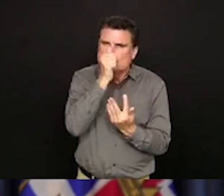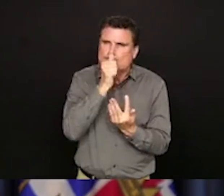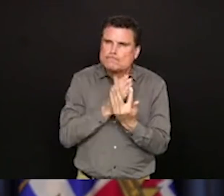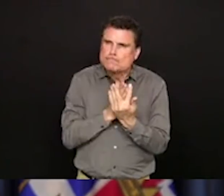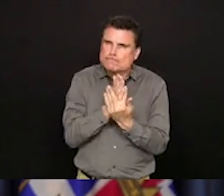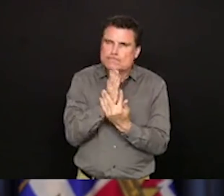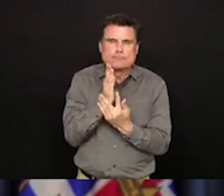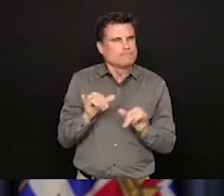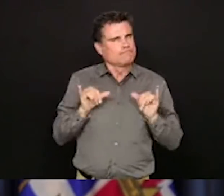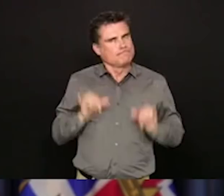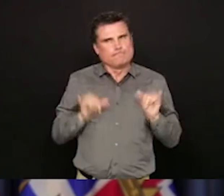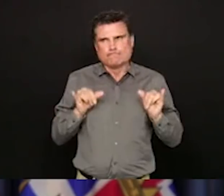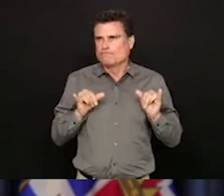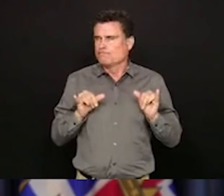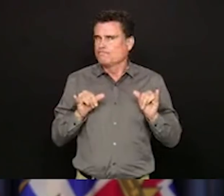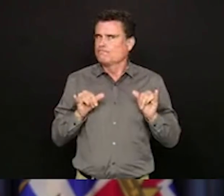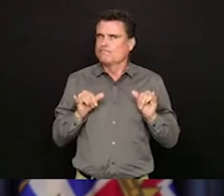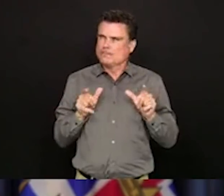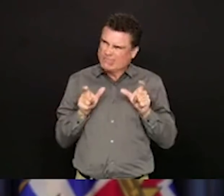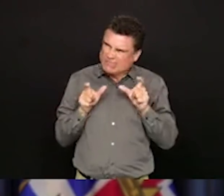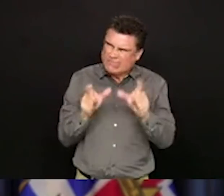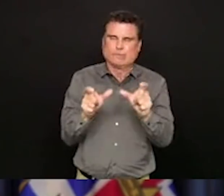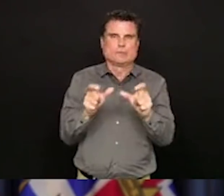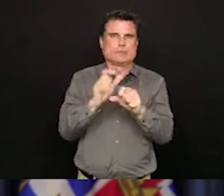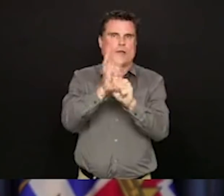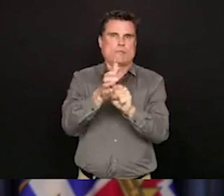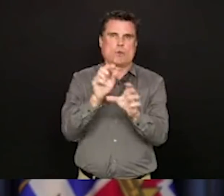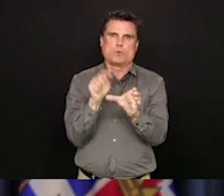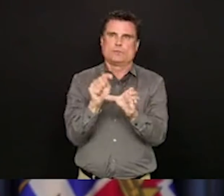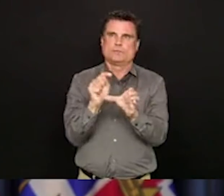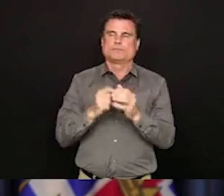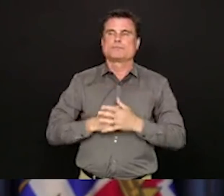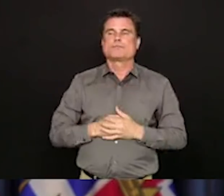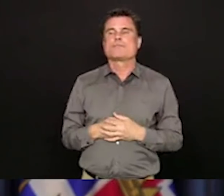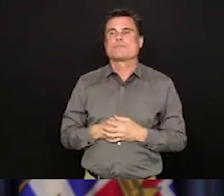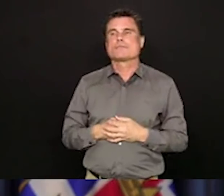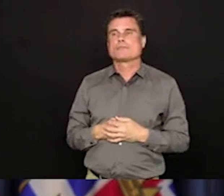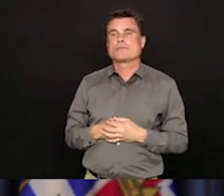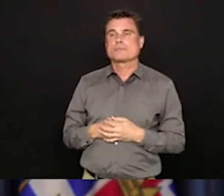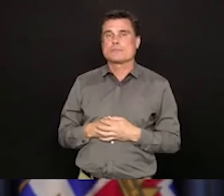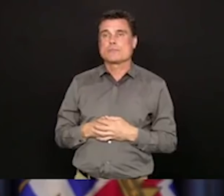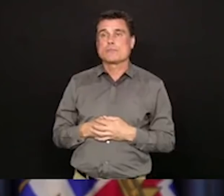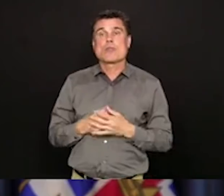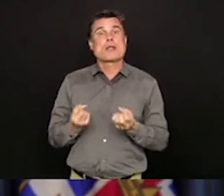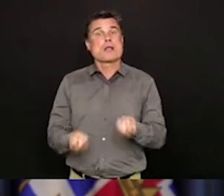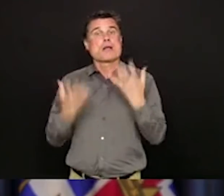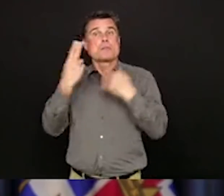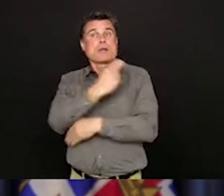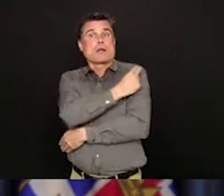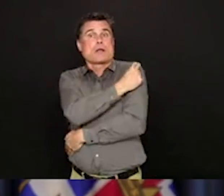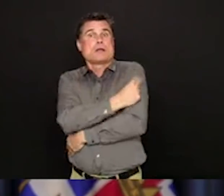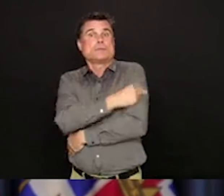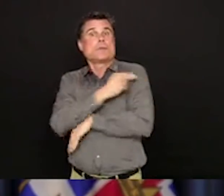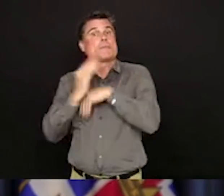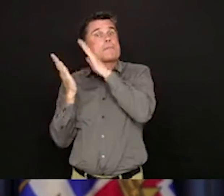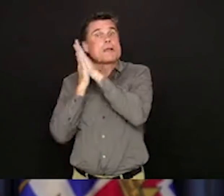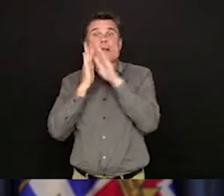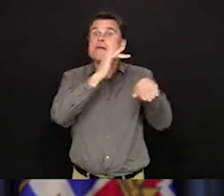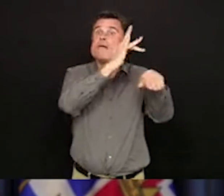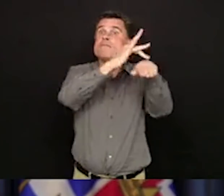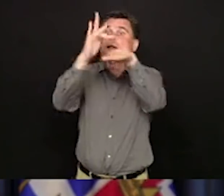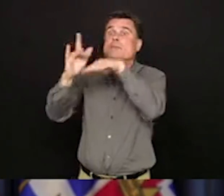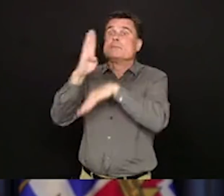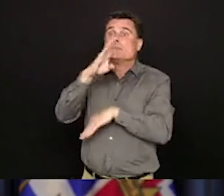hospitals today, there's about a 62.1% occupancy rate, 4,222 vacant beds. As a